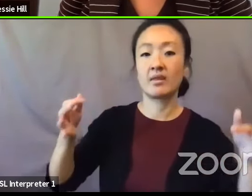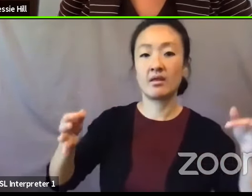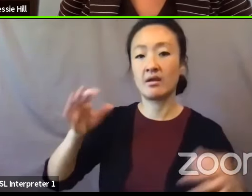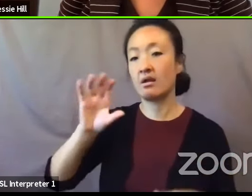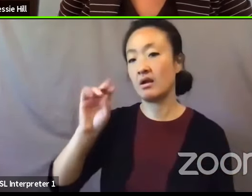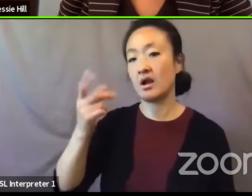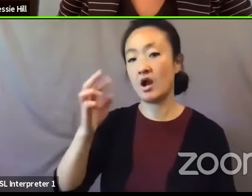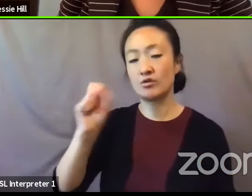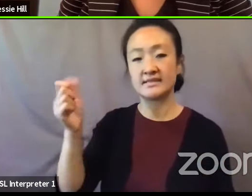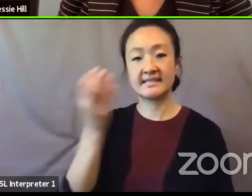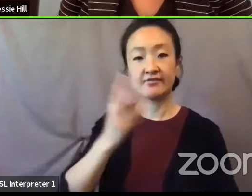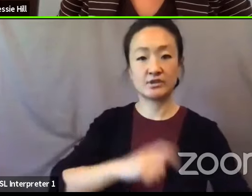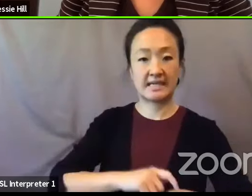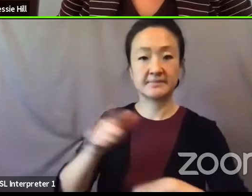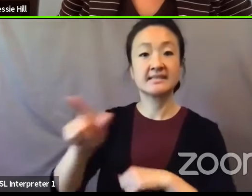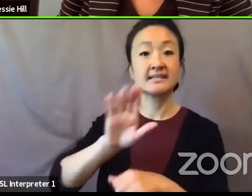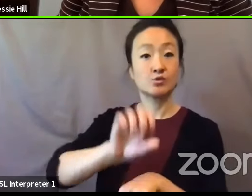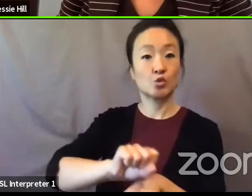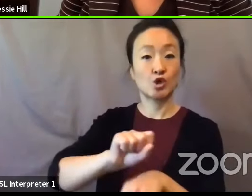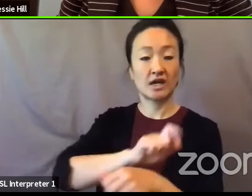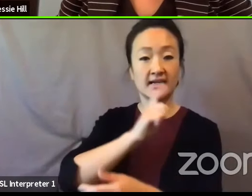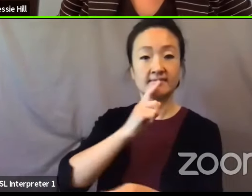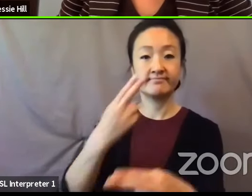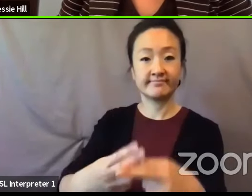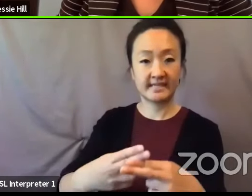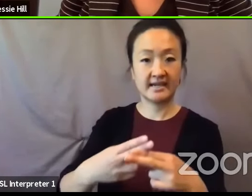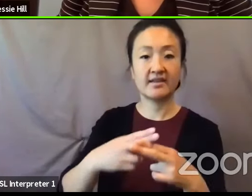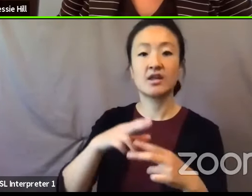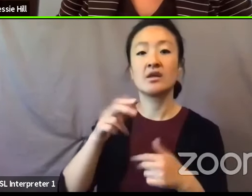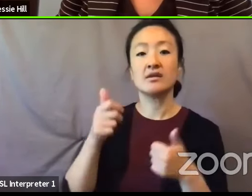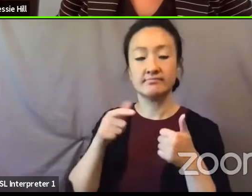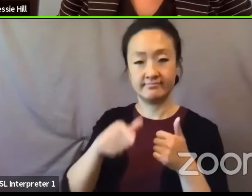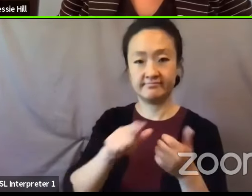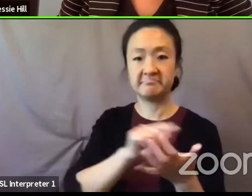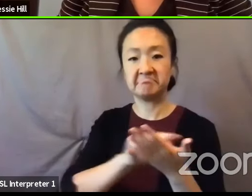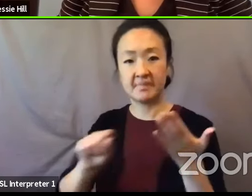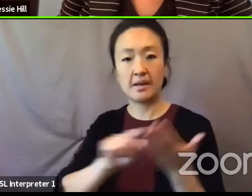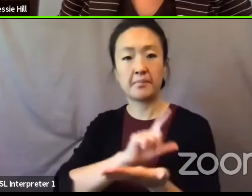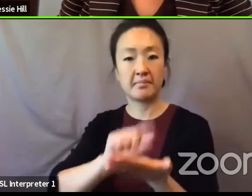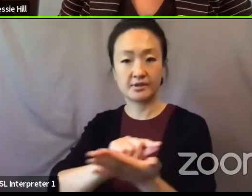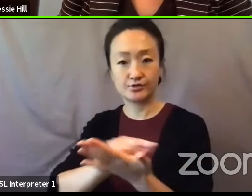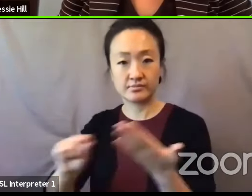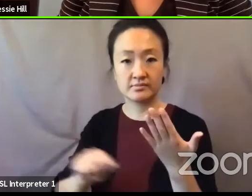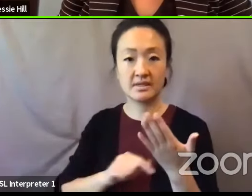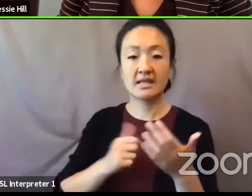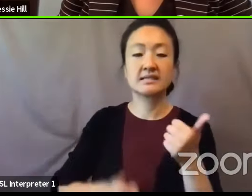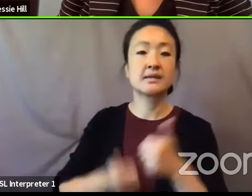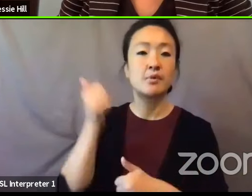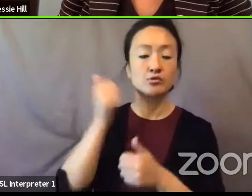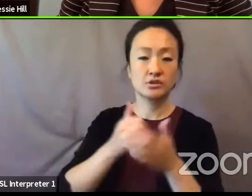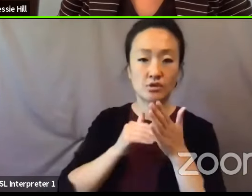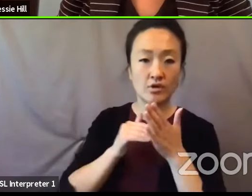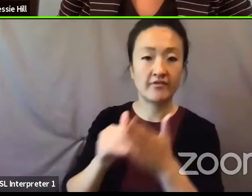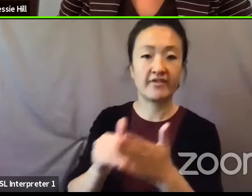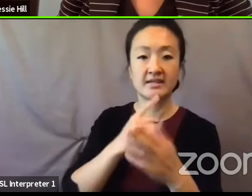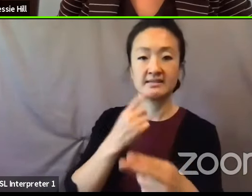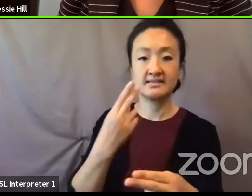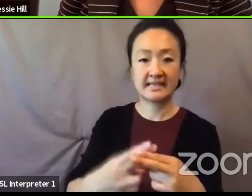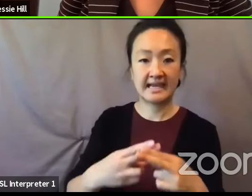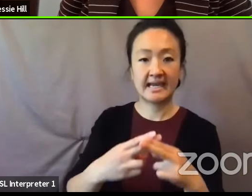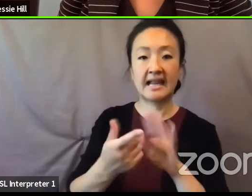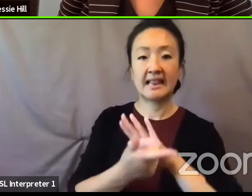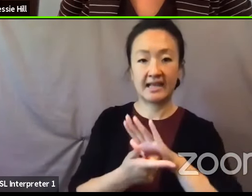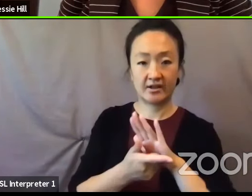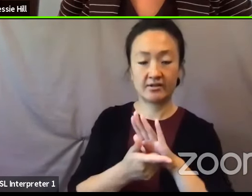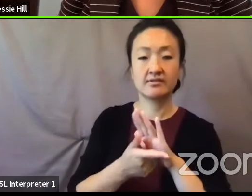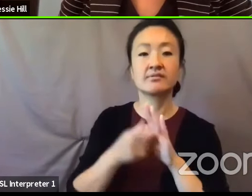Court. A 2016 study identified Professor Adler as the most cited legal academic in administrative and